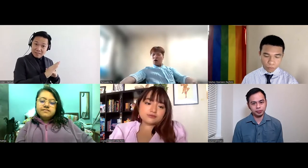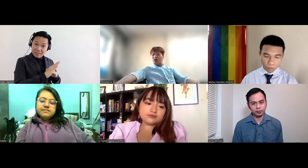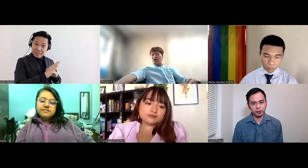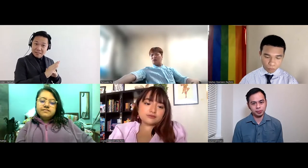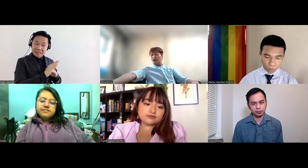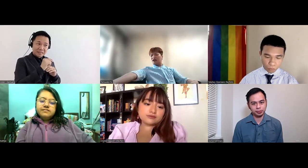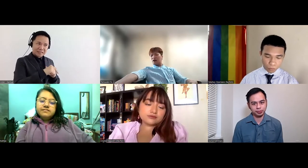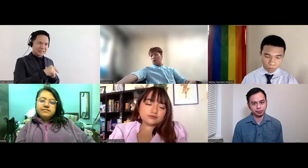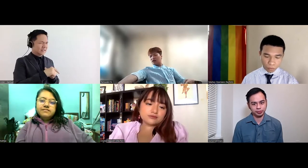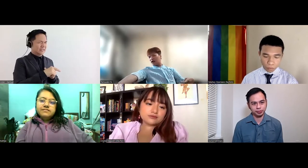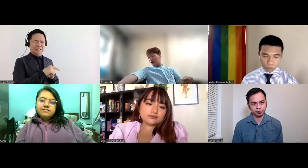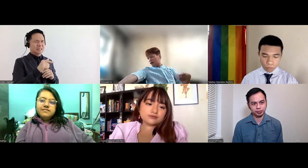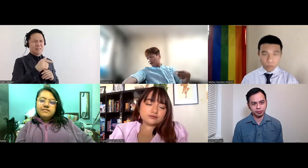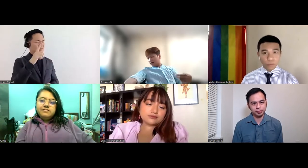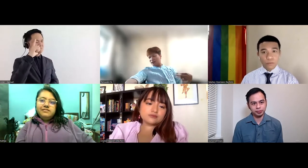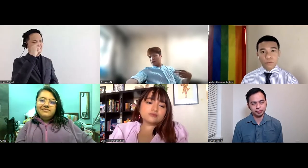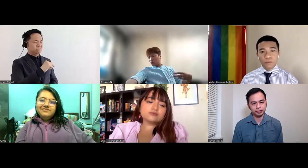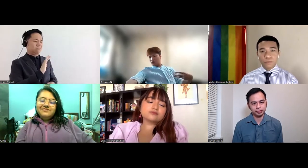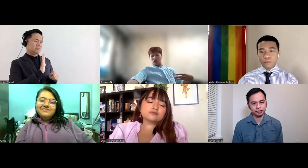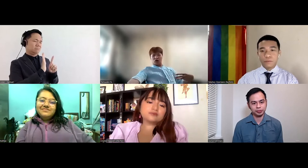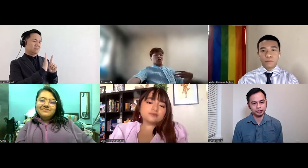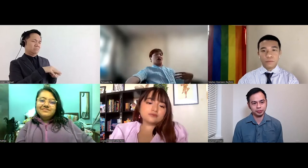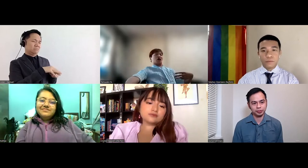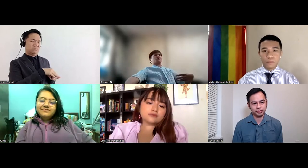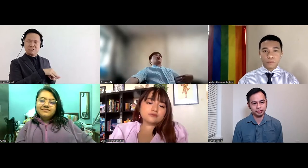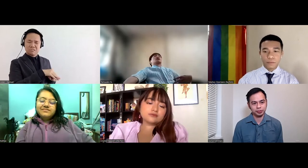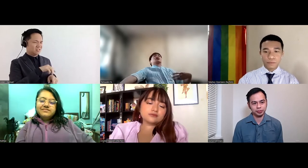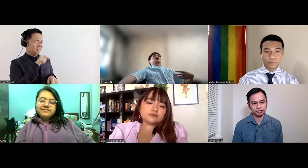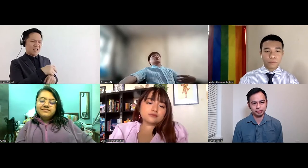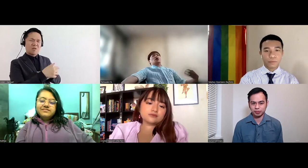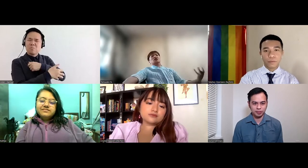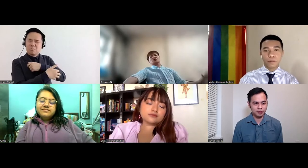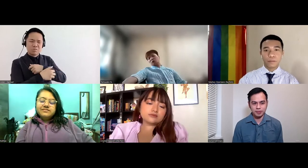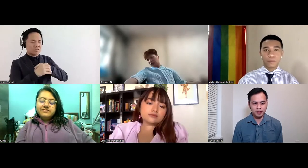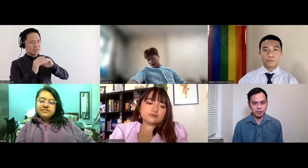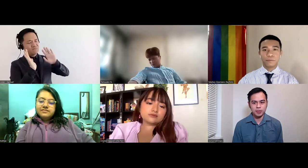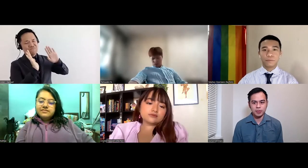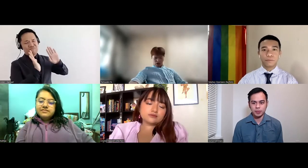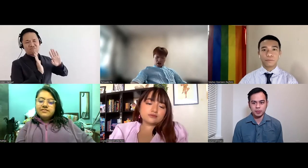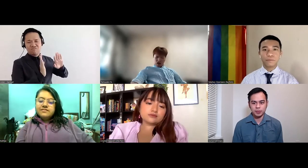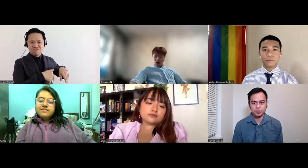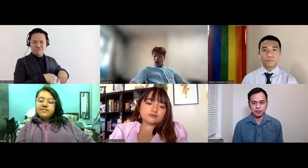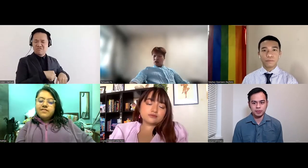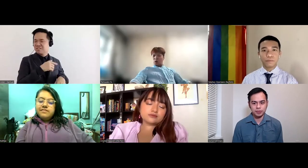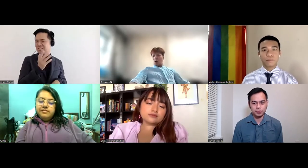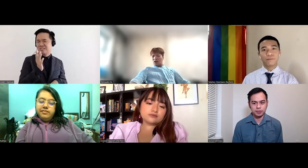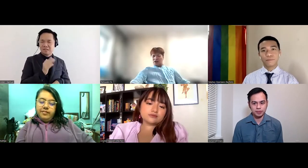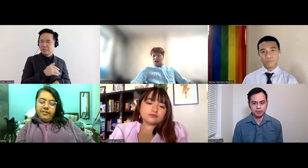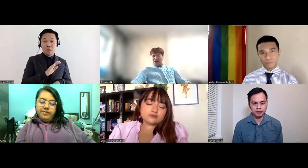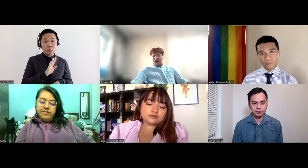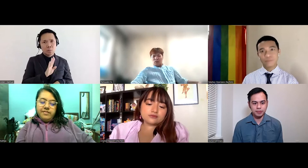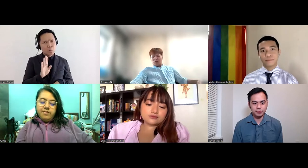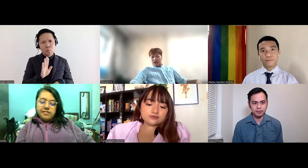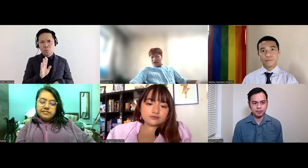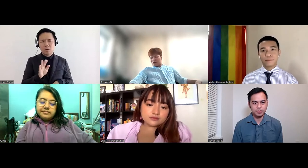low class or poor people or not adequate to come full, to live